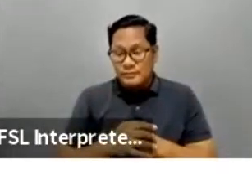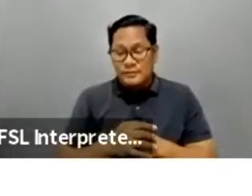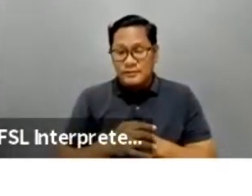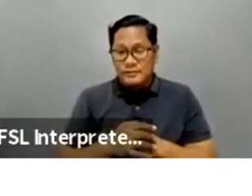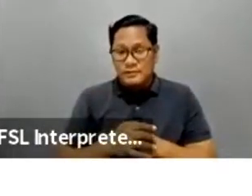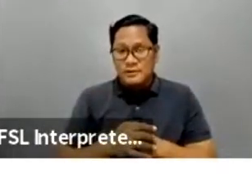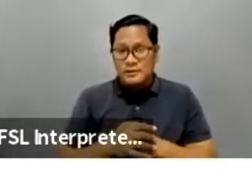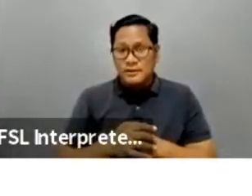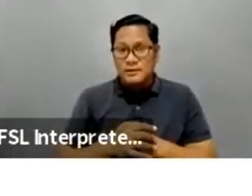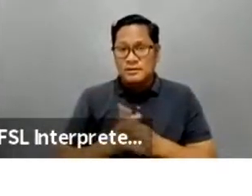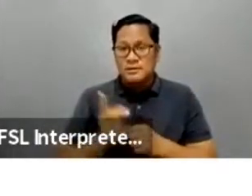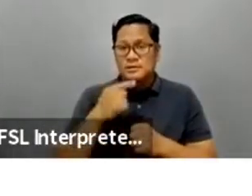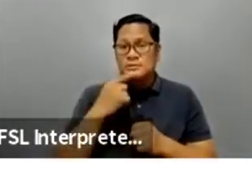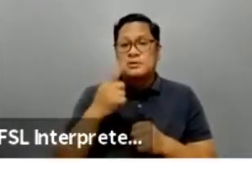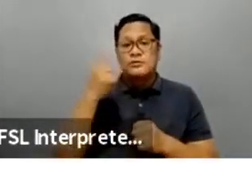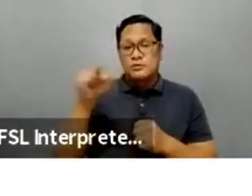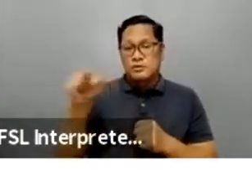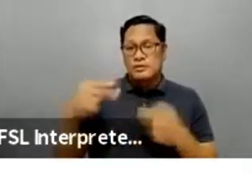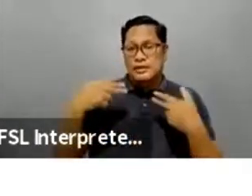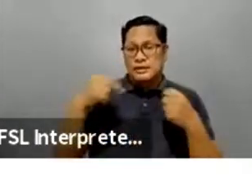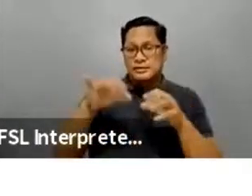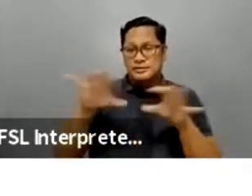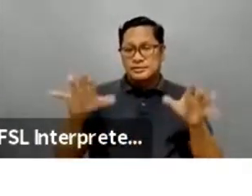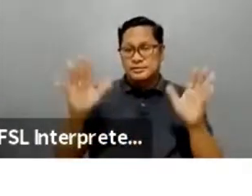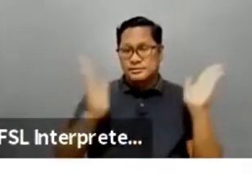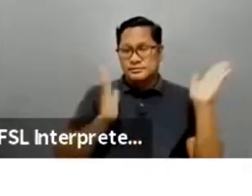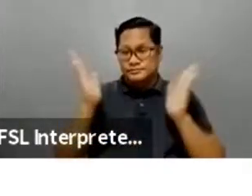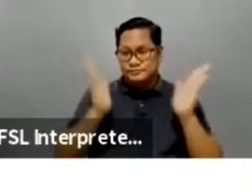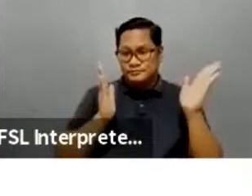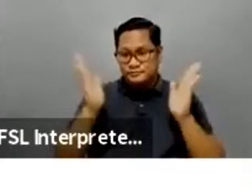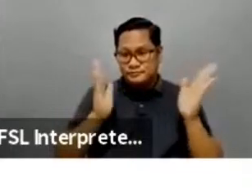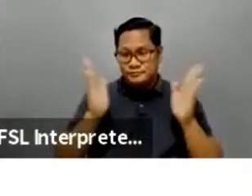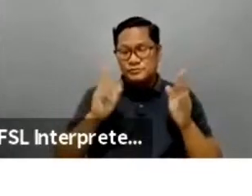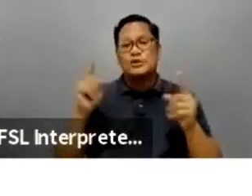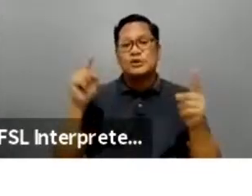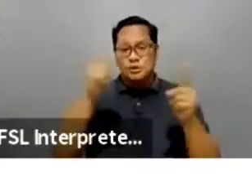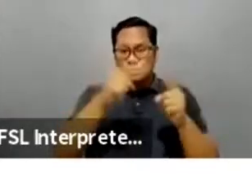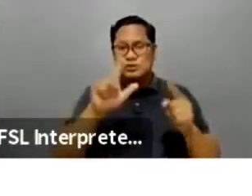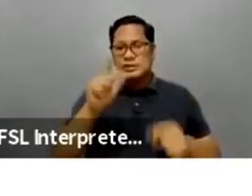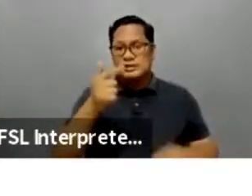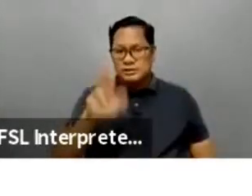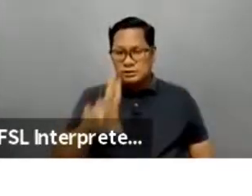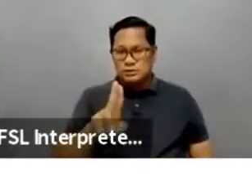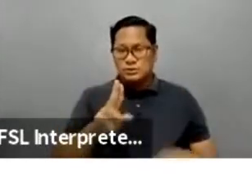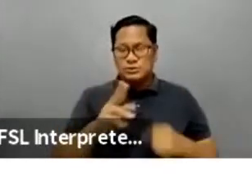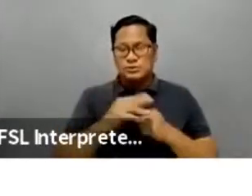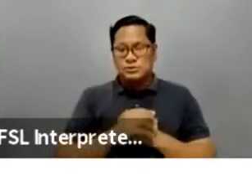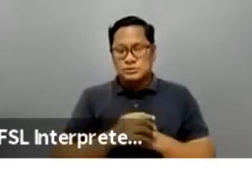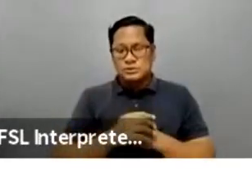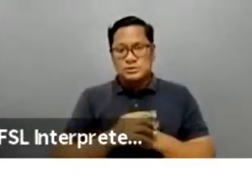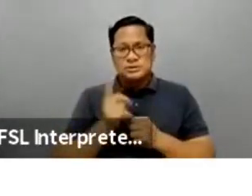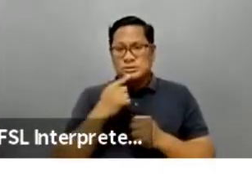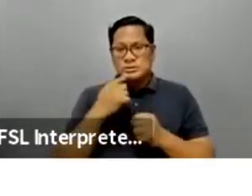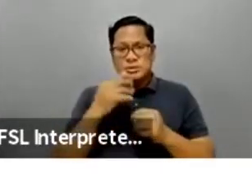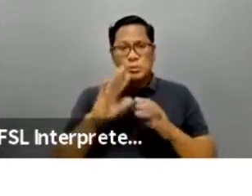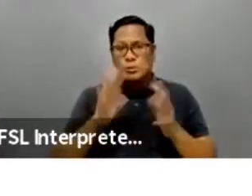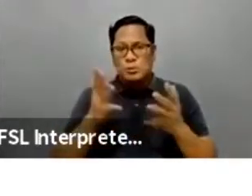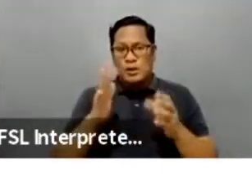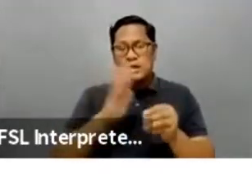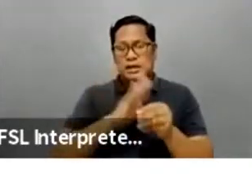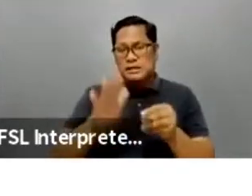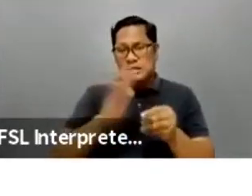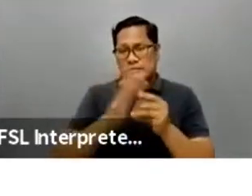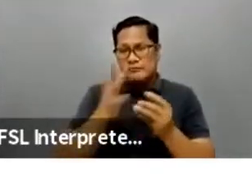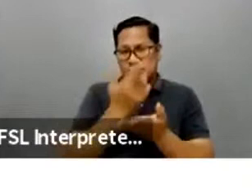the devolution of the health services to the local governments did not have enough resources for these